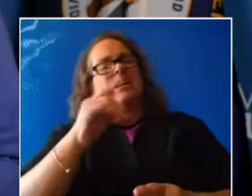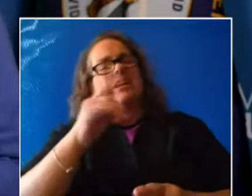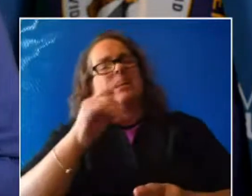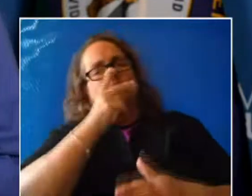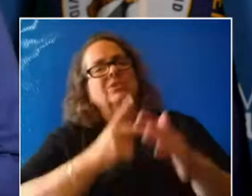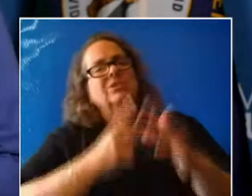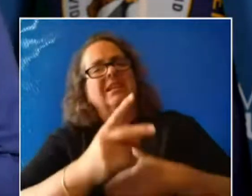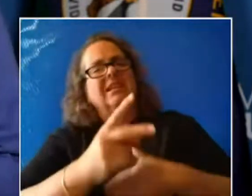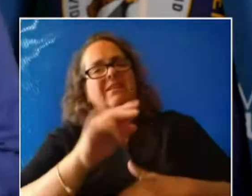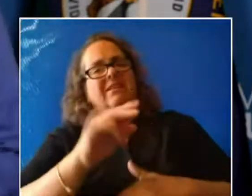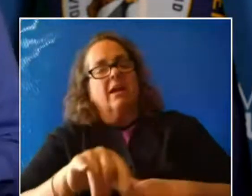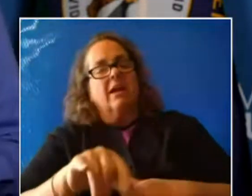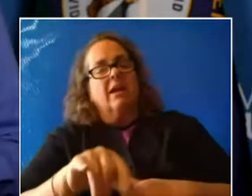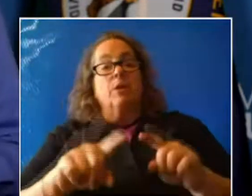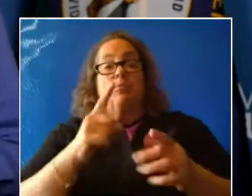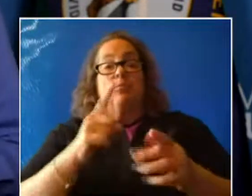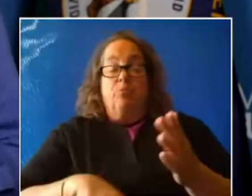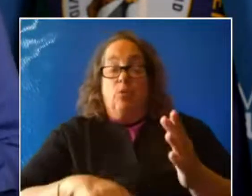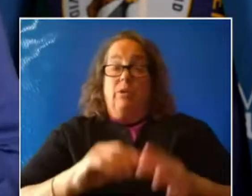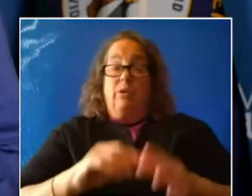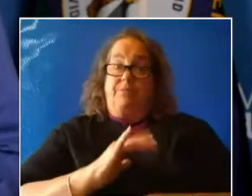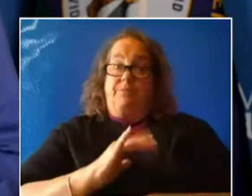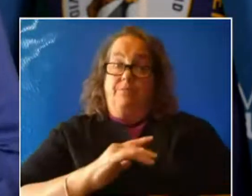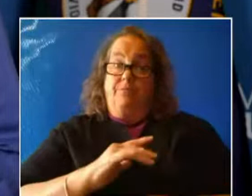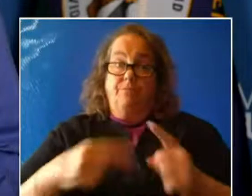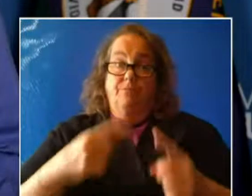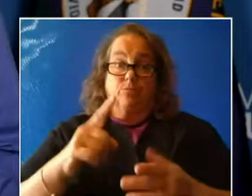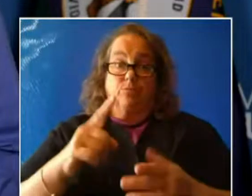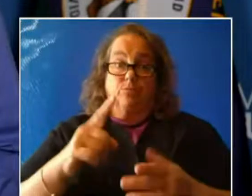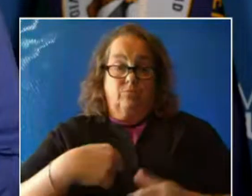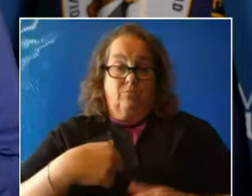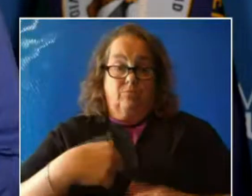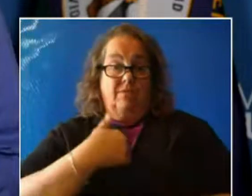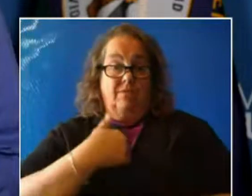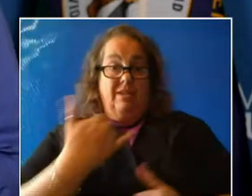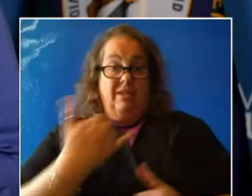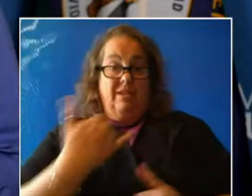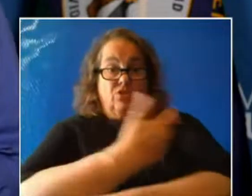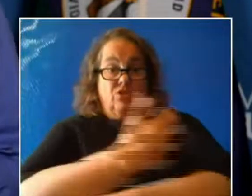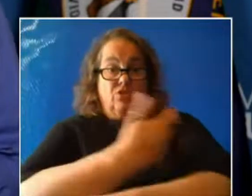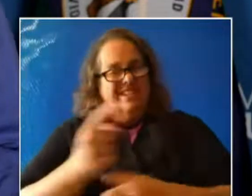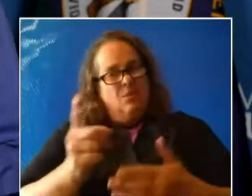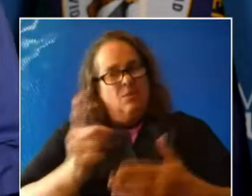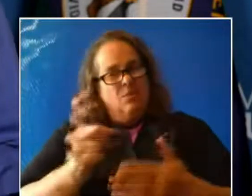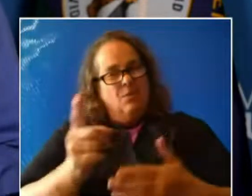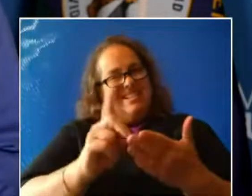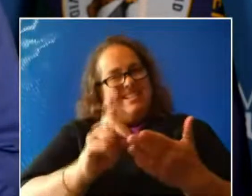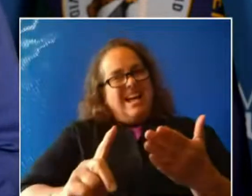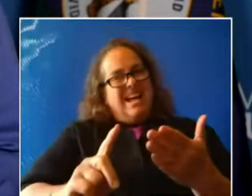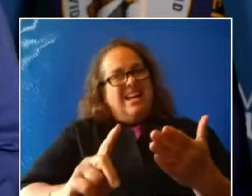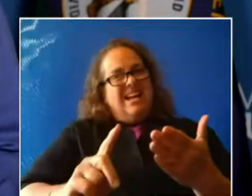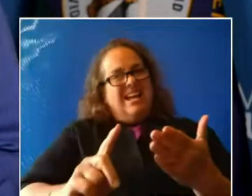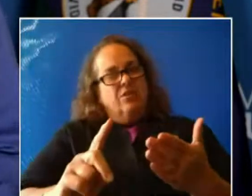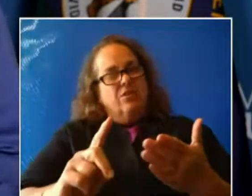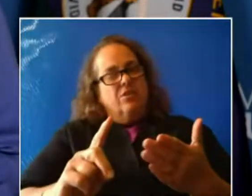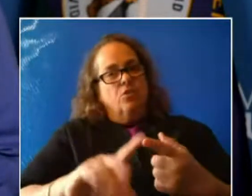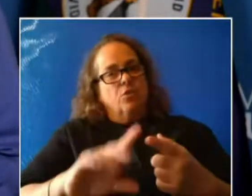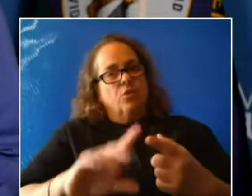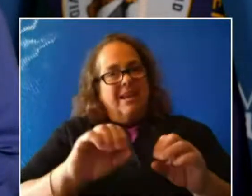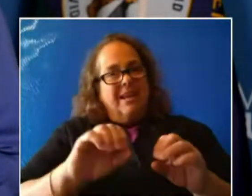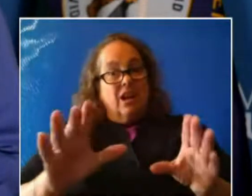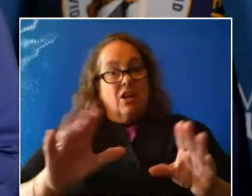have now is how they were able to be designed to be so effective that overwhelmingly you have